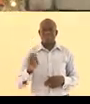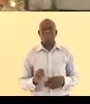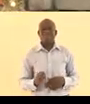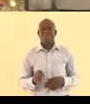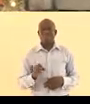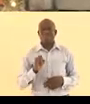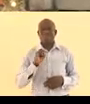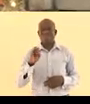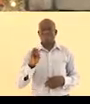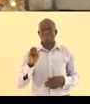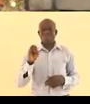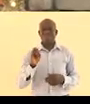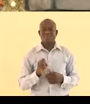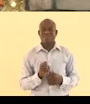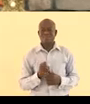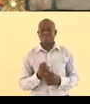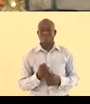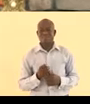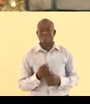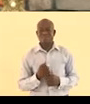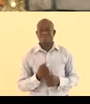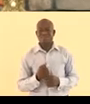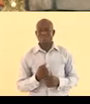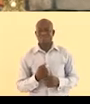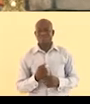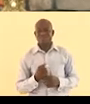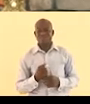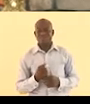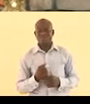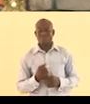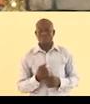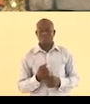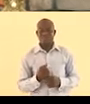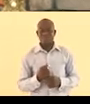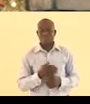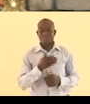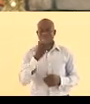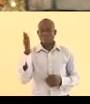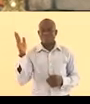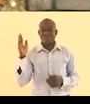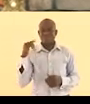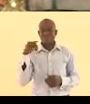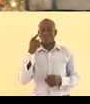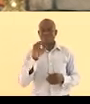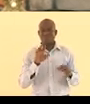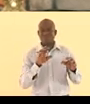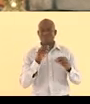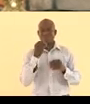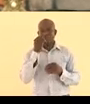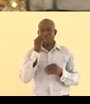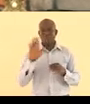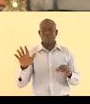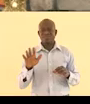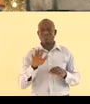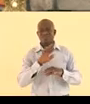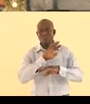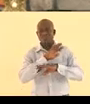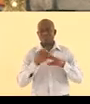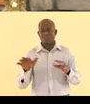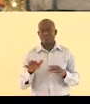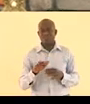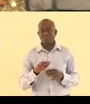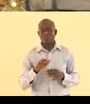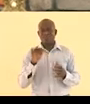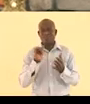your spirit is stunted. That is the truth. Those who do not care whether their spirits